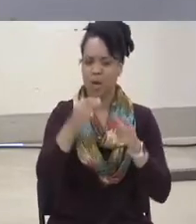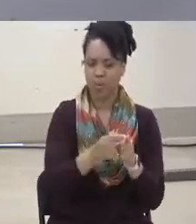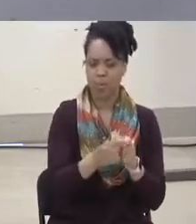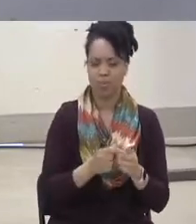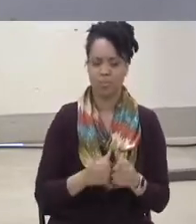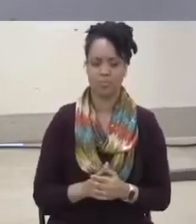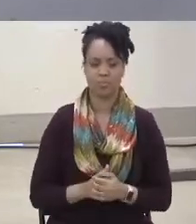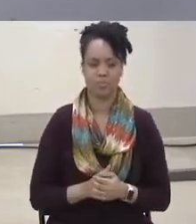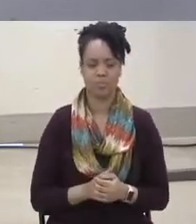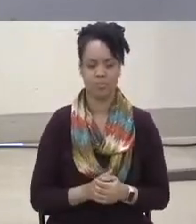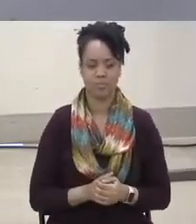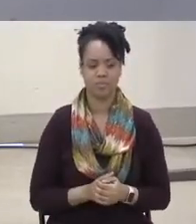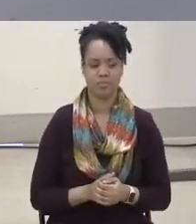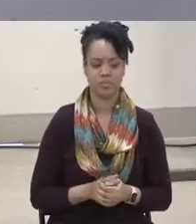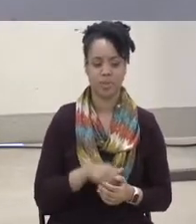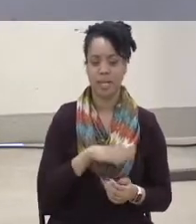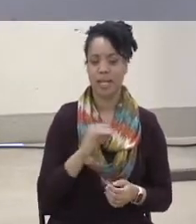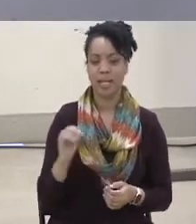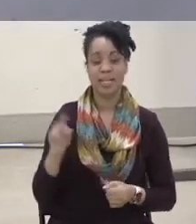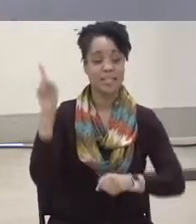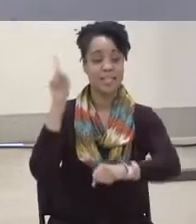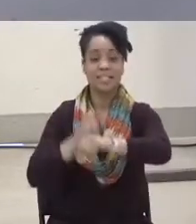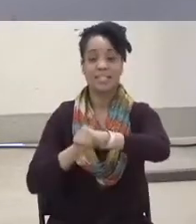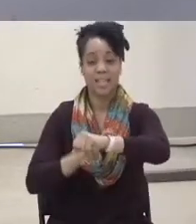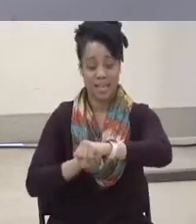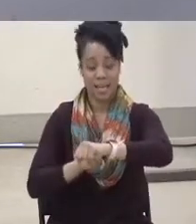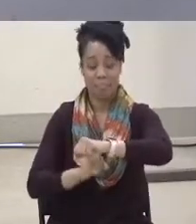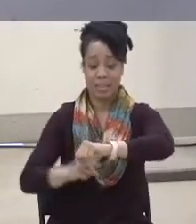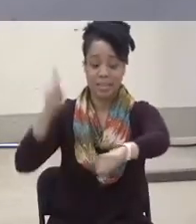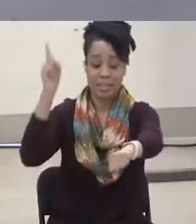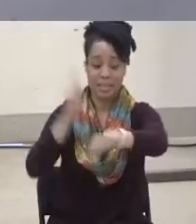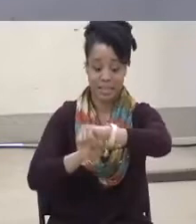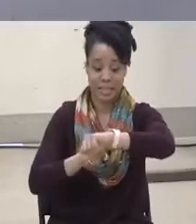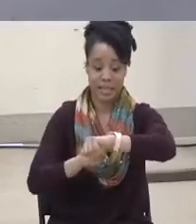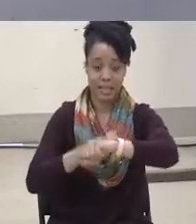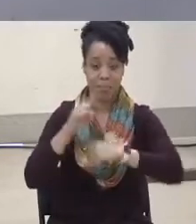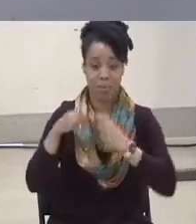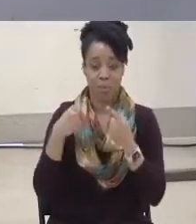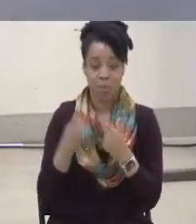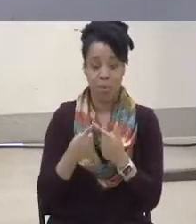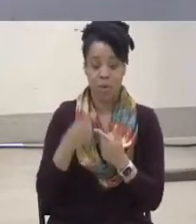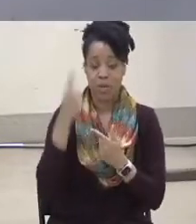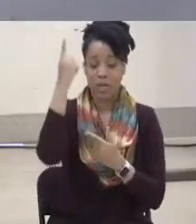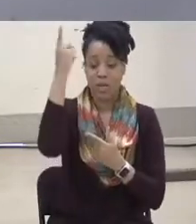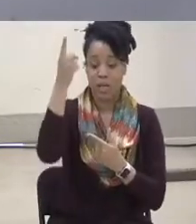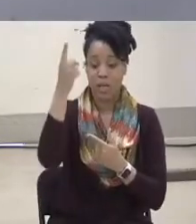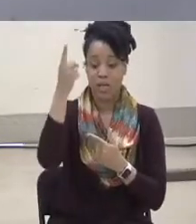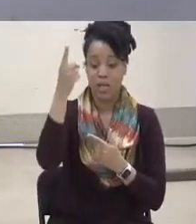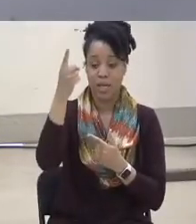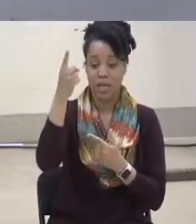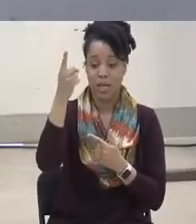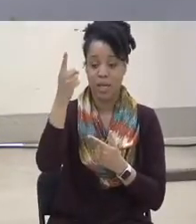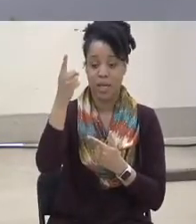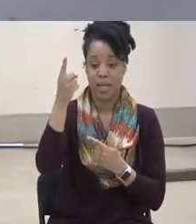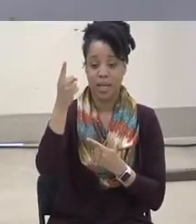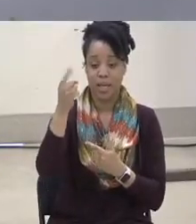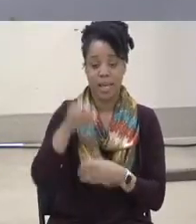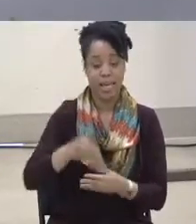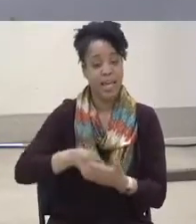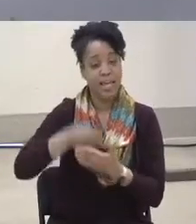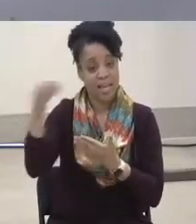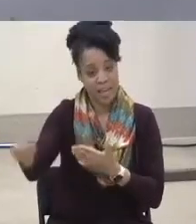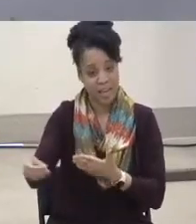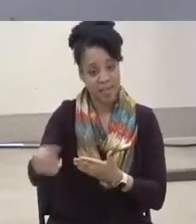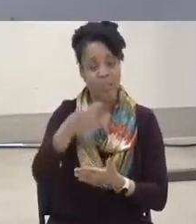la palabra de Dios. And the time when he brought the 39 Old Testament books and 27